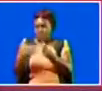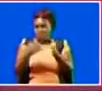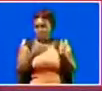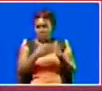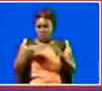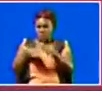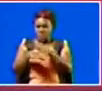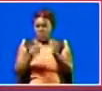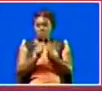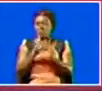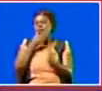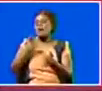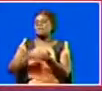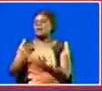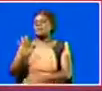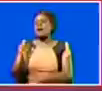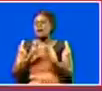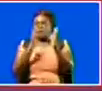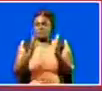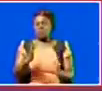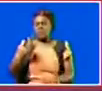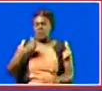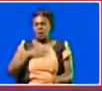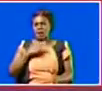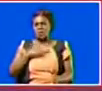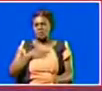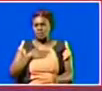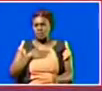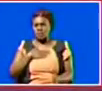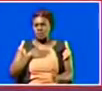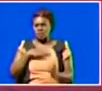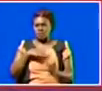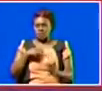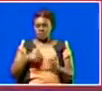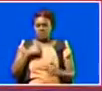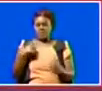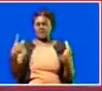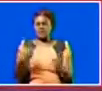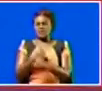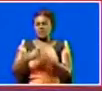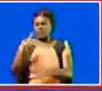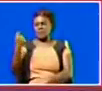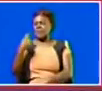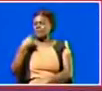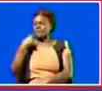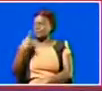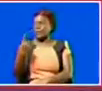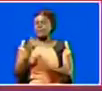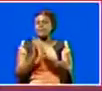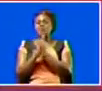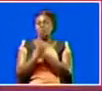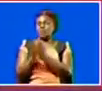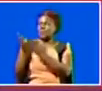her accommodation. Our reporter Fahmo Mohammed was out to sample reactions from Kenyans and now tells the